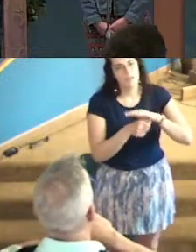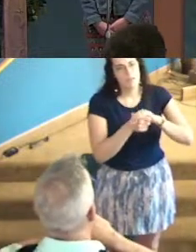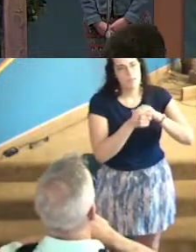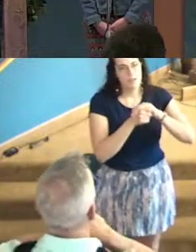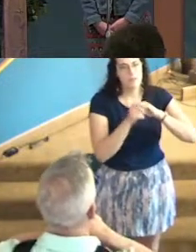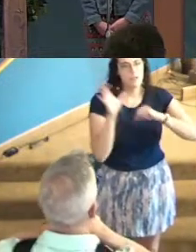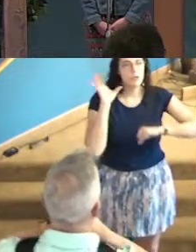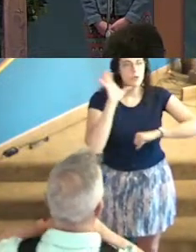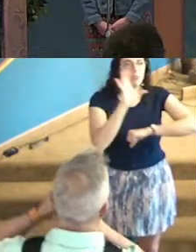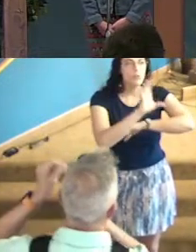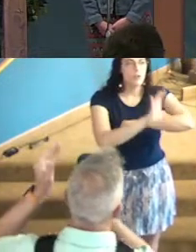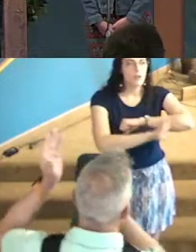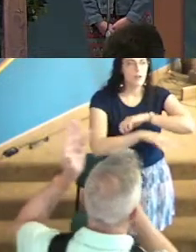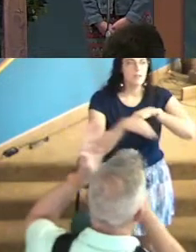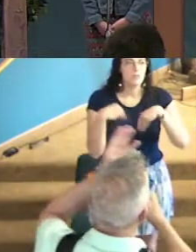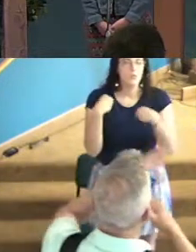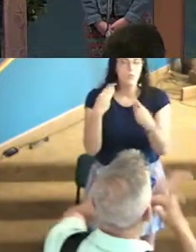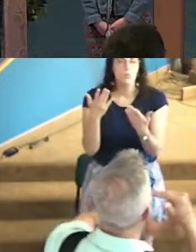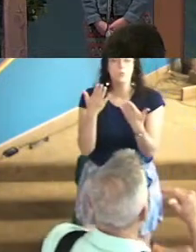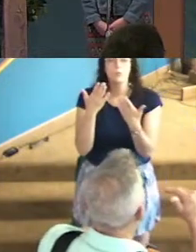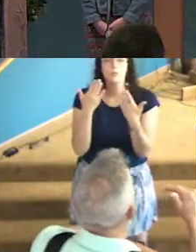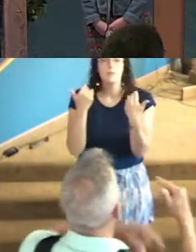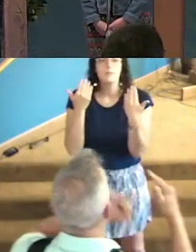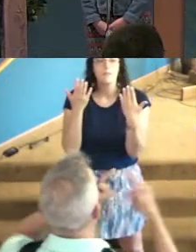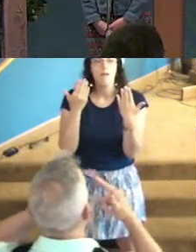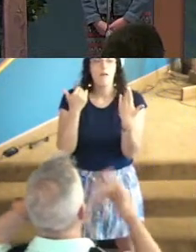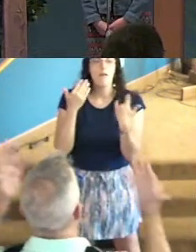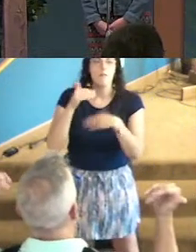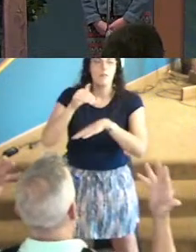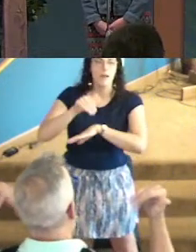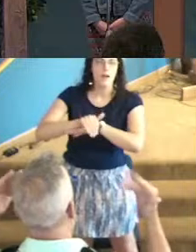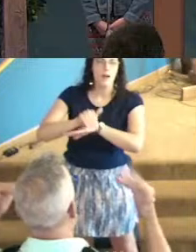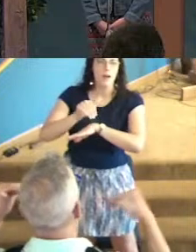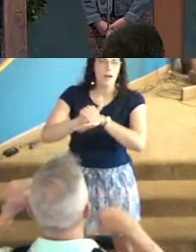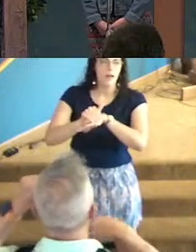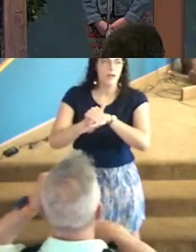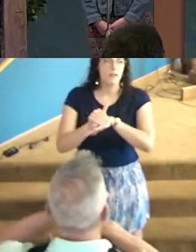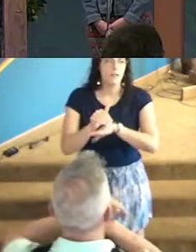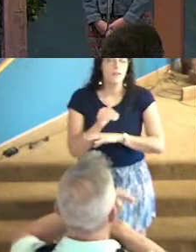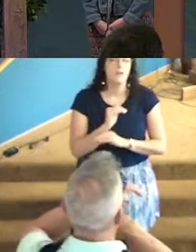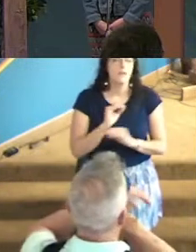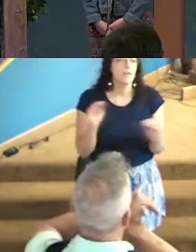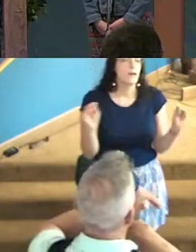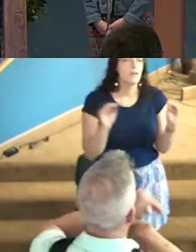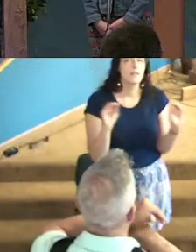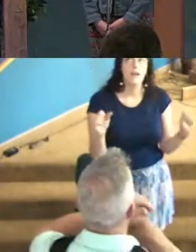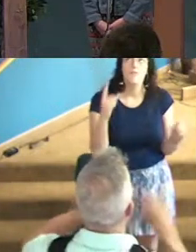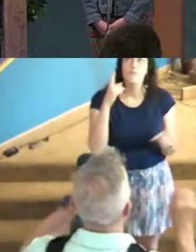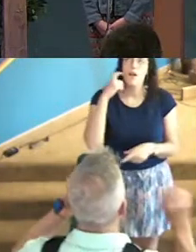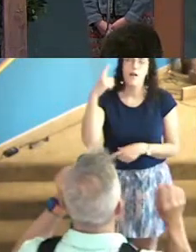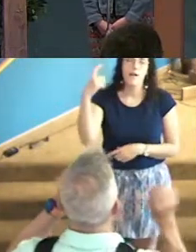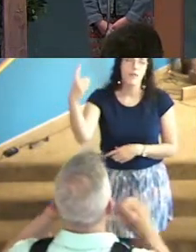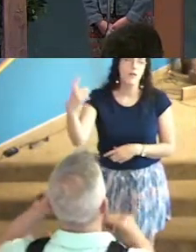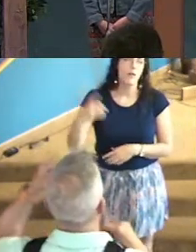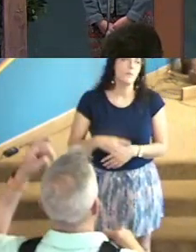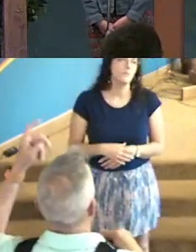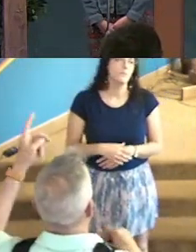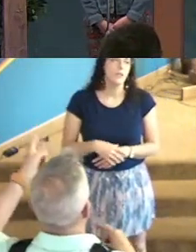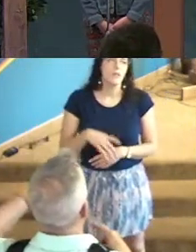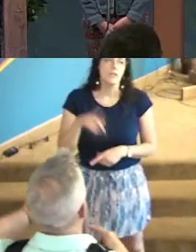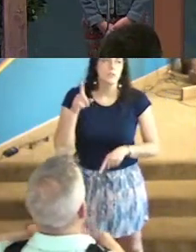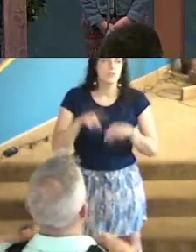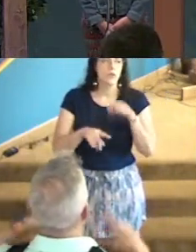yet conceals it to bring us the coolness of night. None can